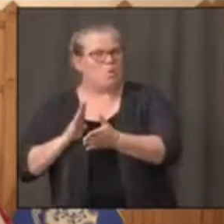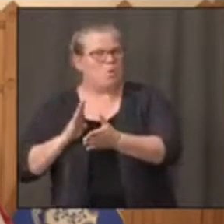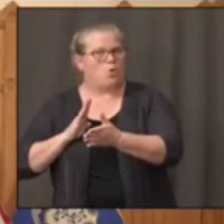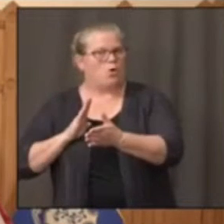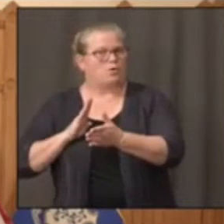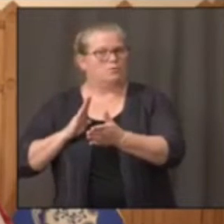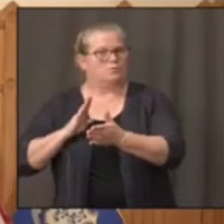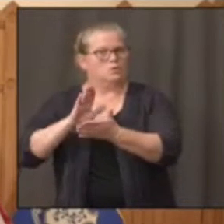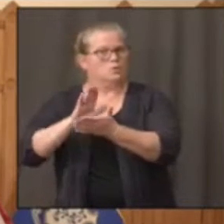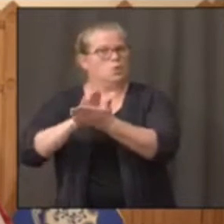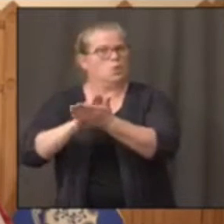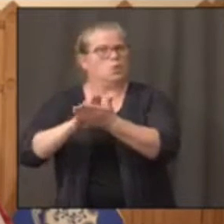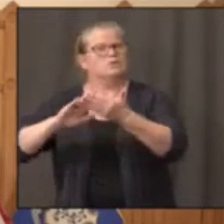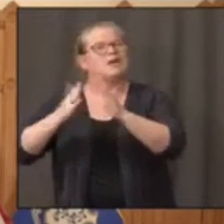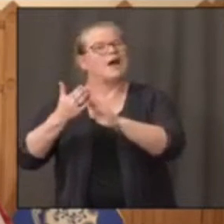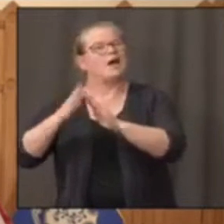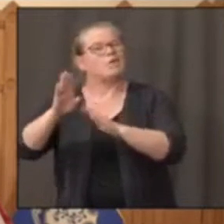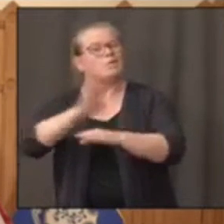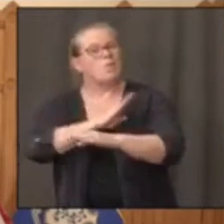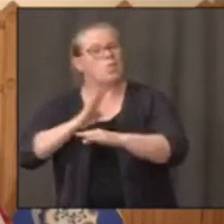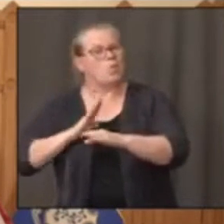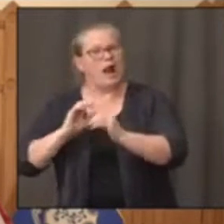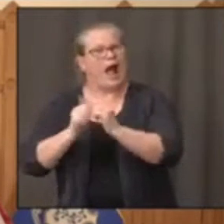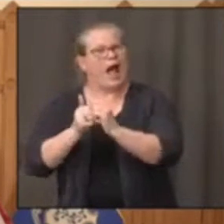have been discussed?